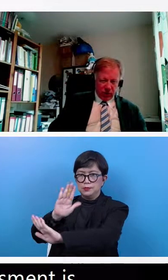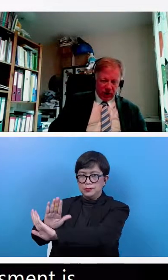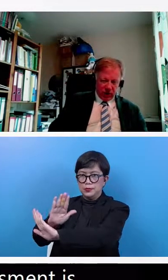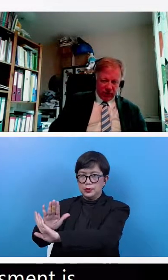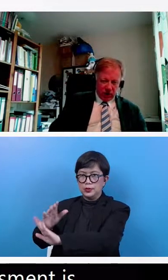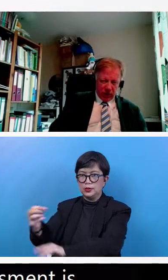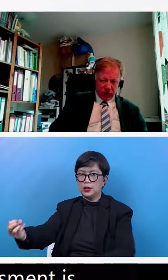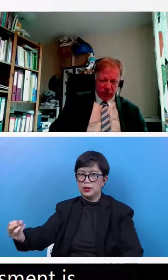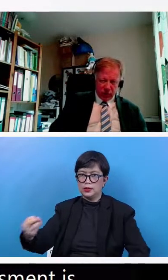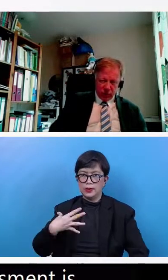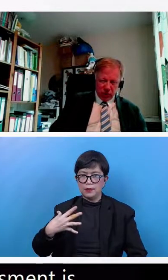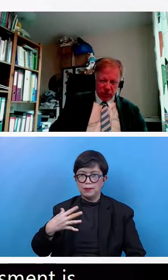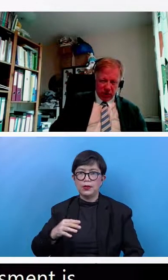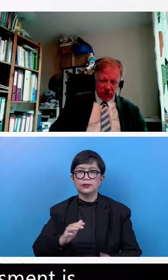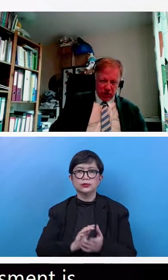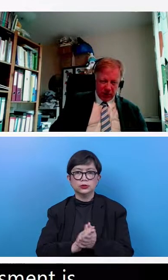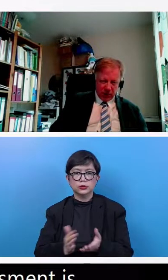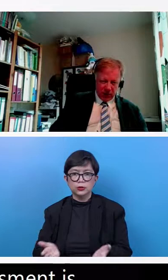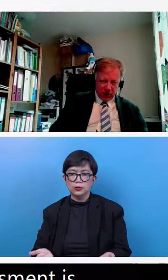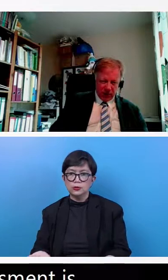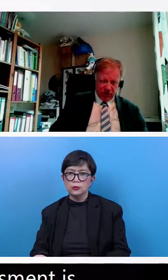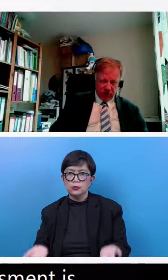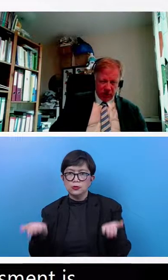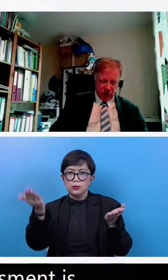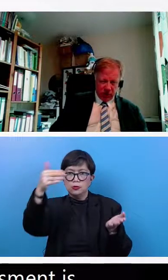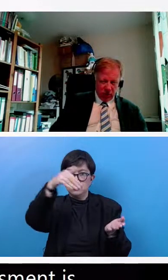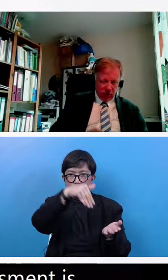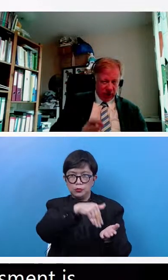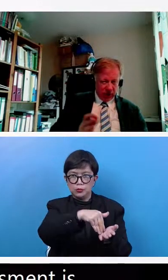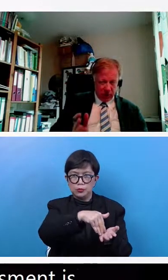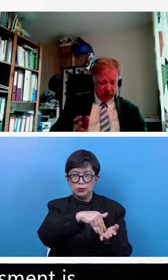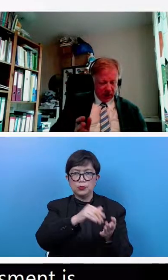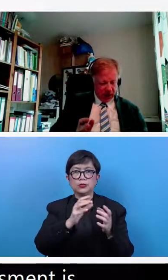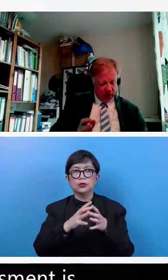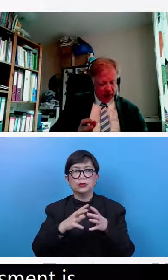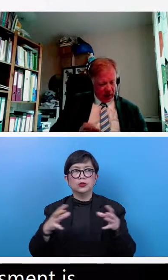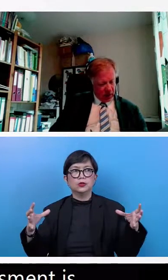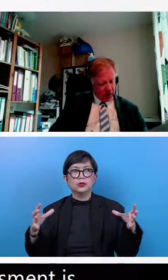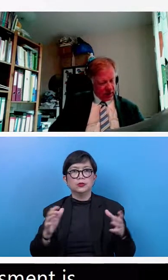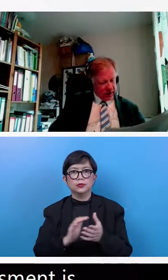recovery, which is usually the objective for like a PDNA.